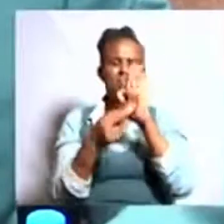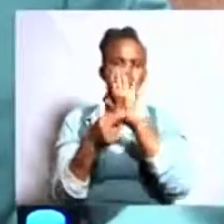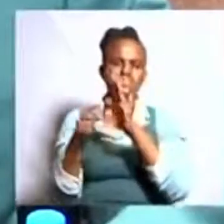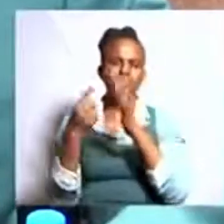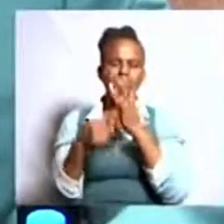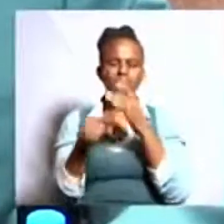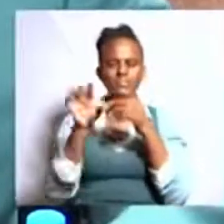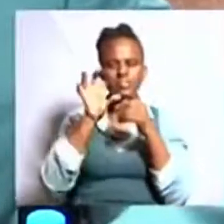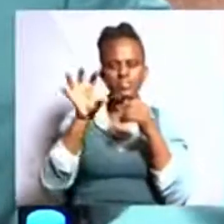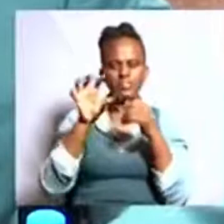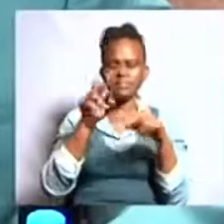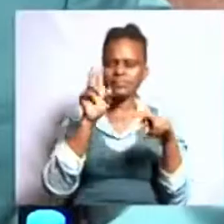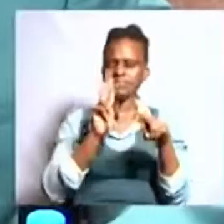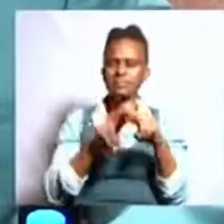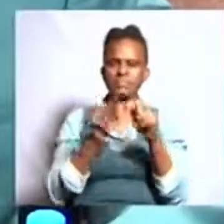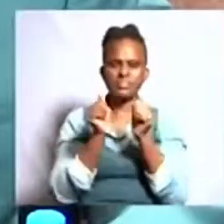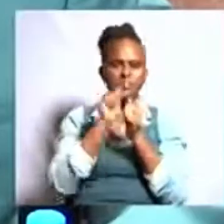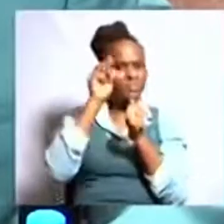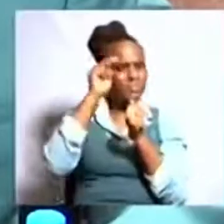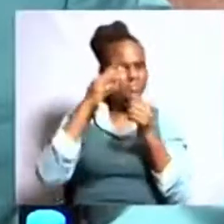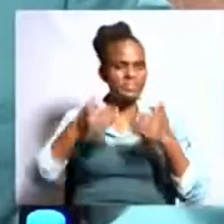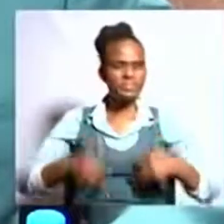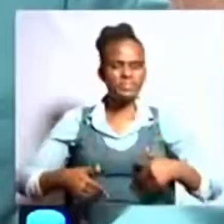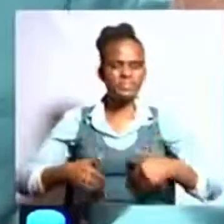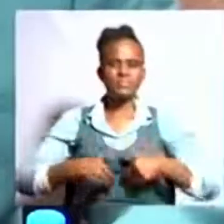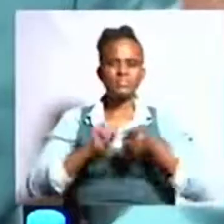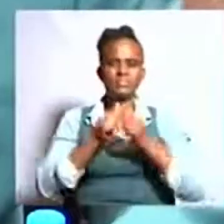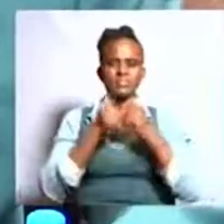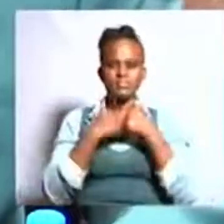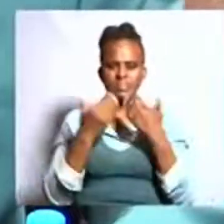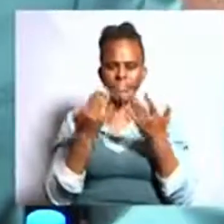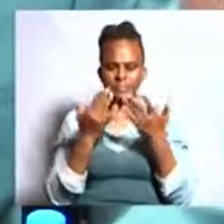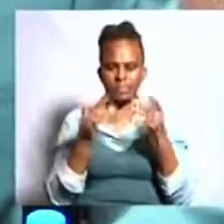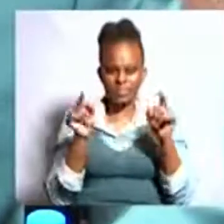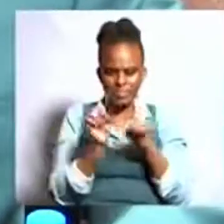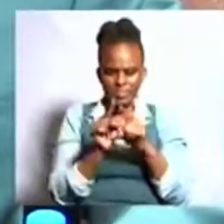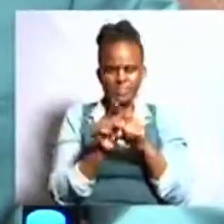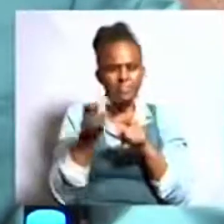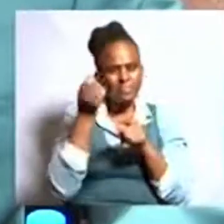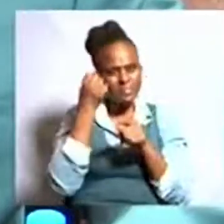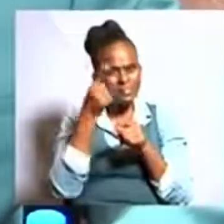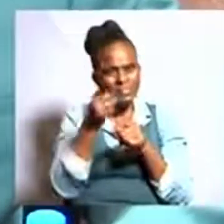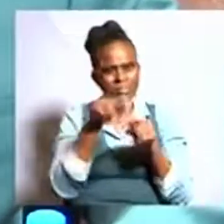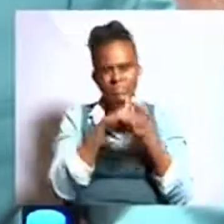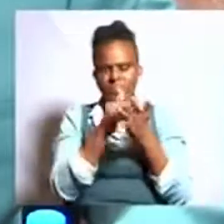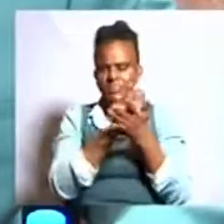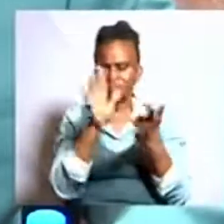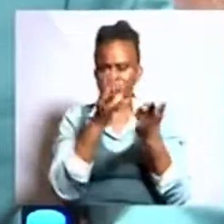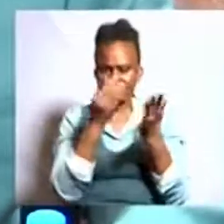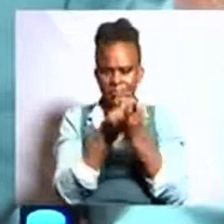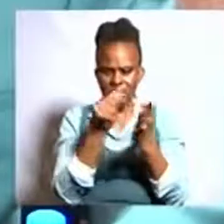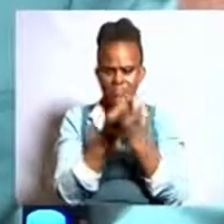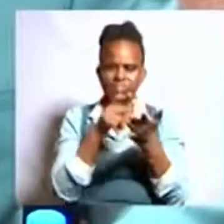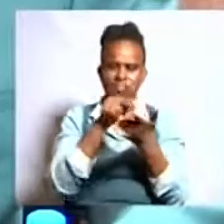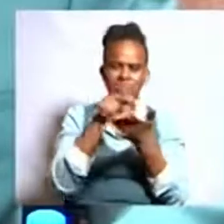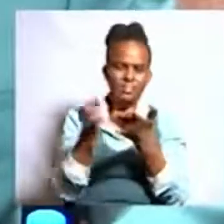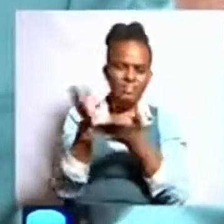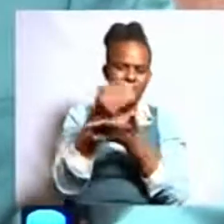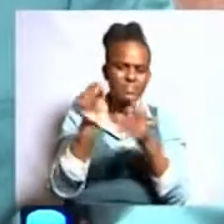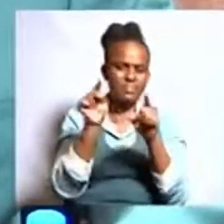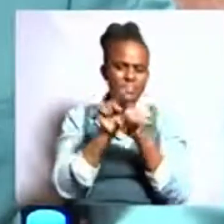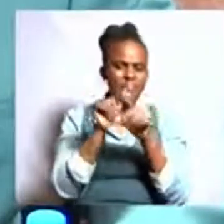the province has not sat with Ministry of Youth and Sport to understand how much money has been recovered. And in the same